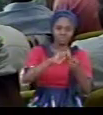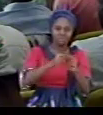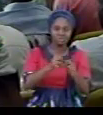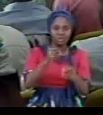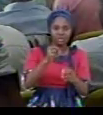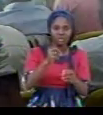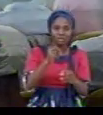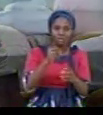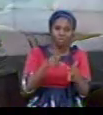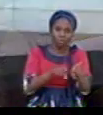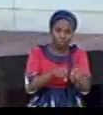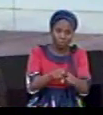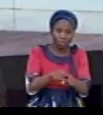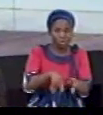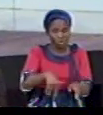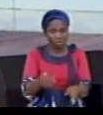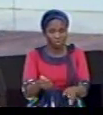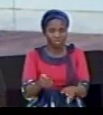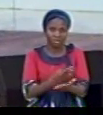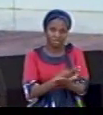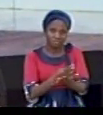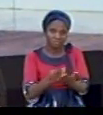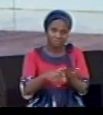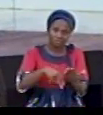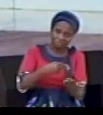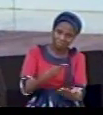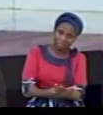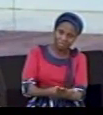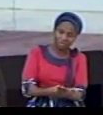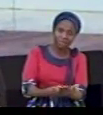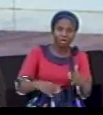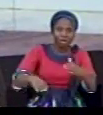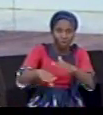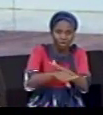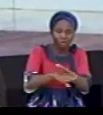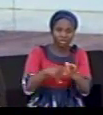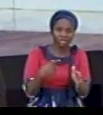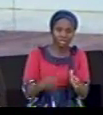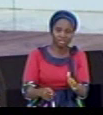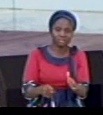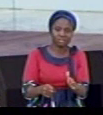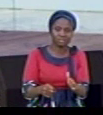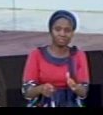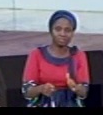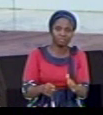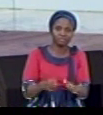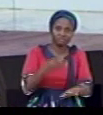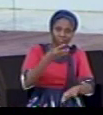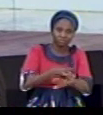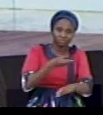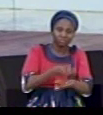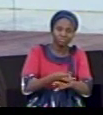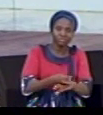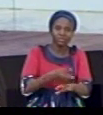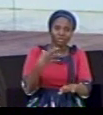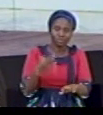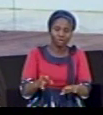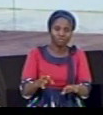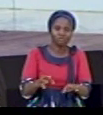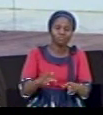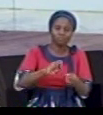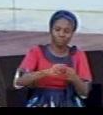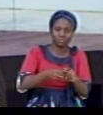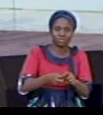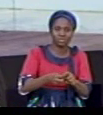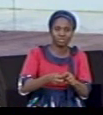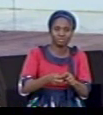others fail and fall under the harshness of tough times.